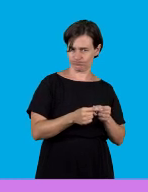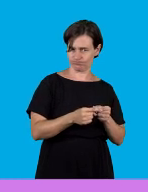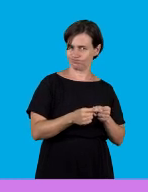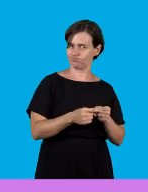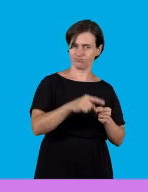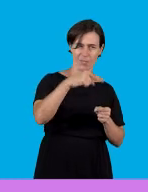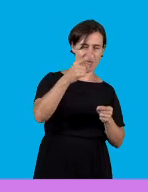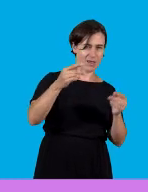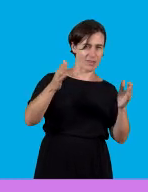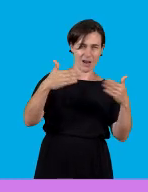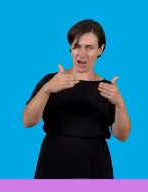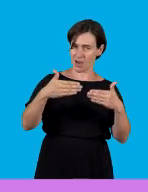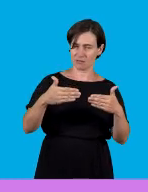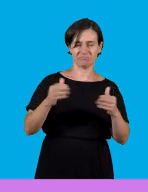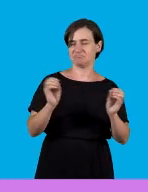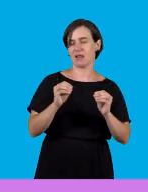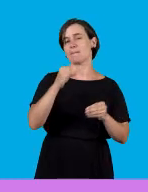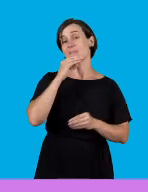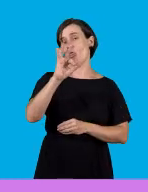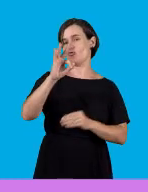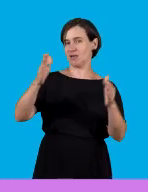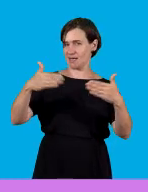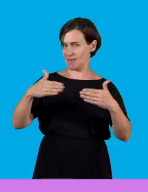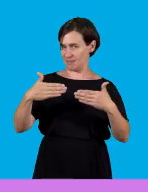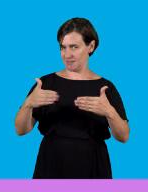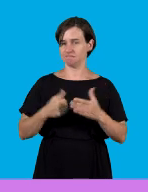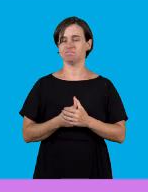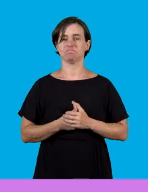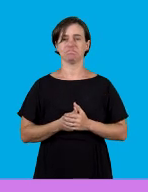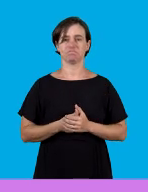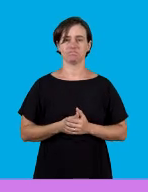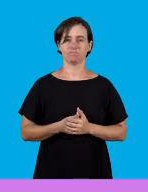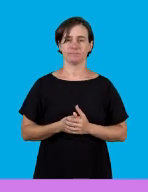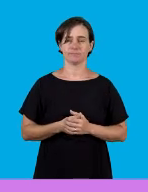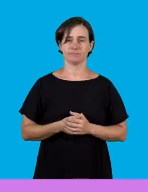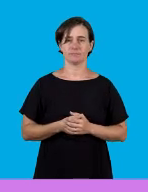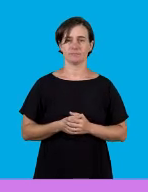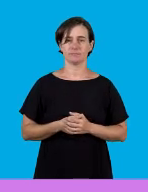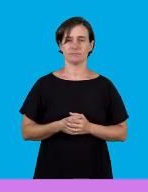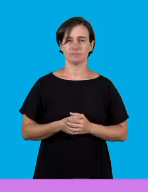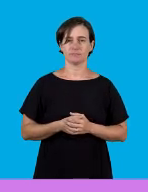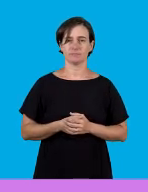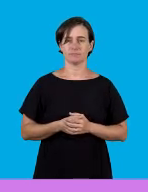any other gates on the other side. So we actually have 3 gates in this school.